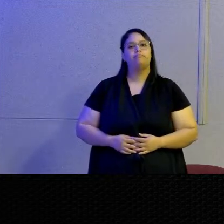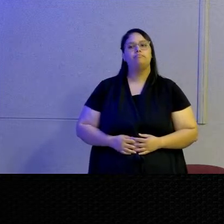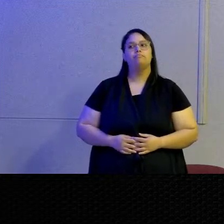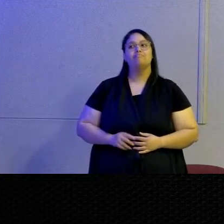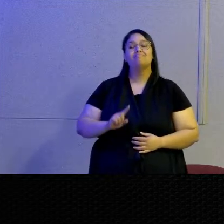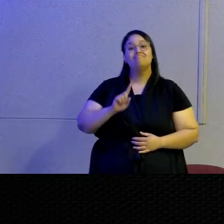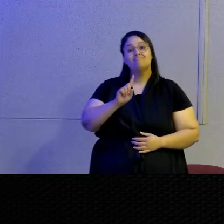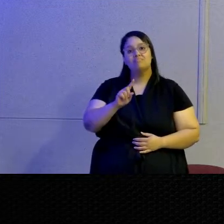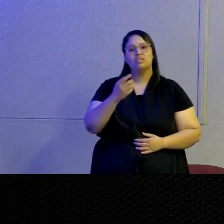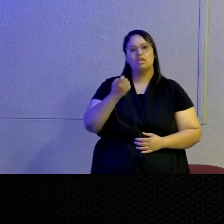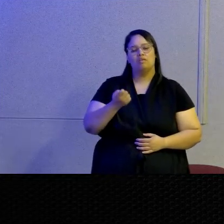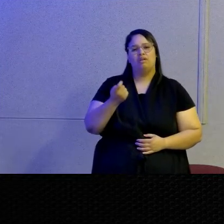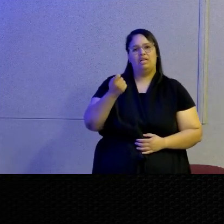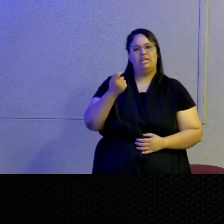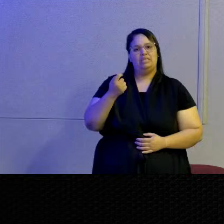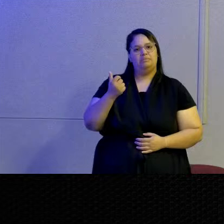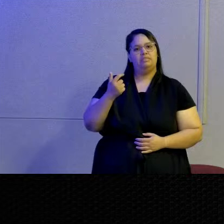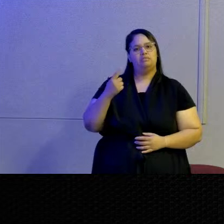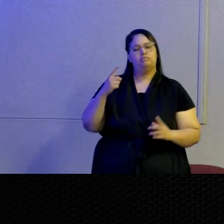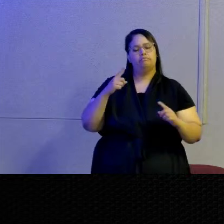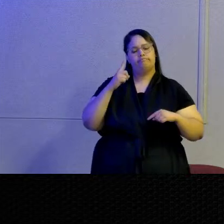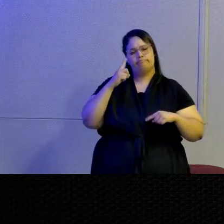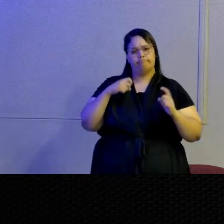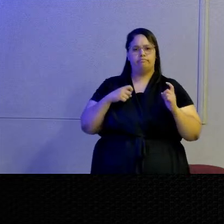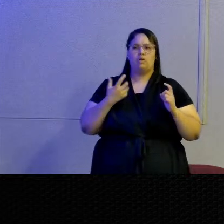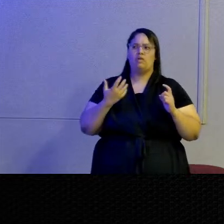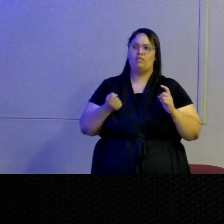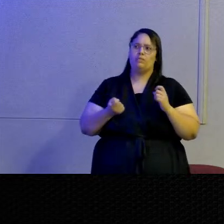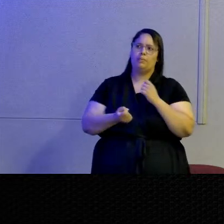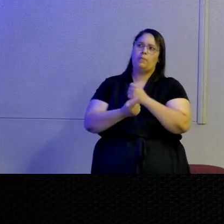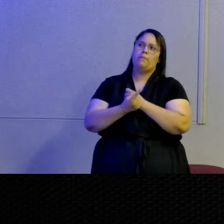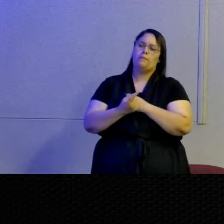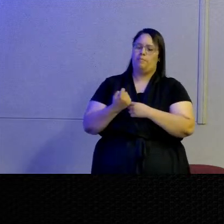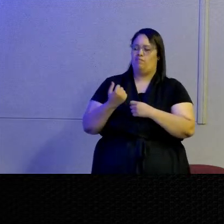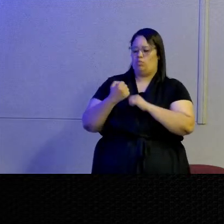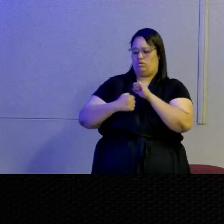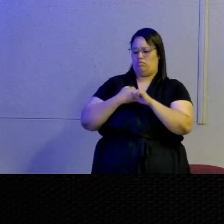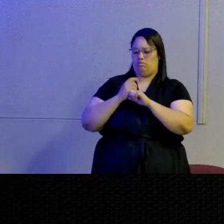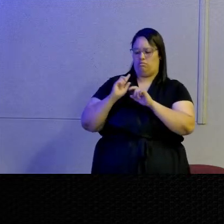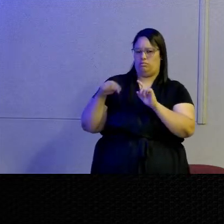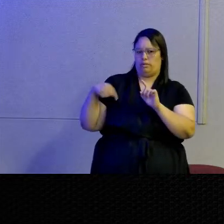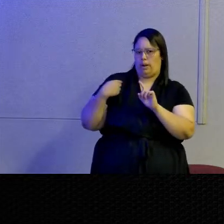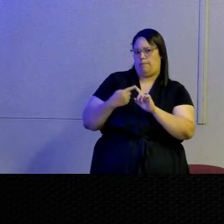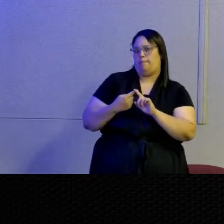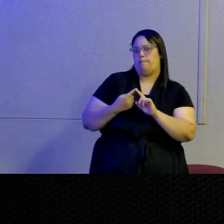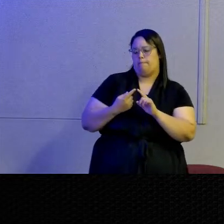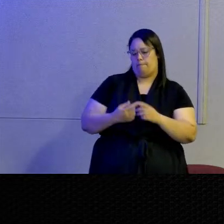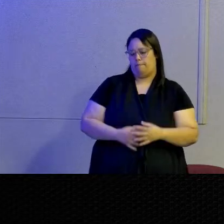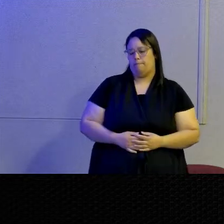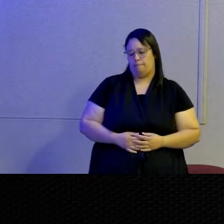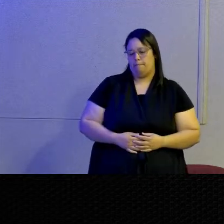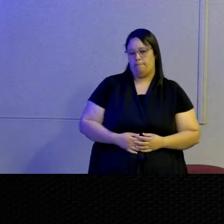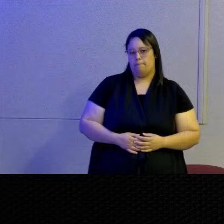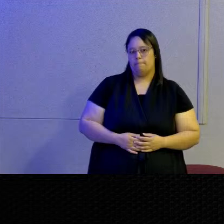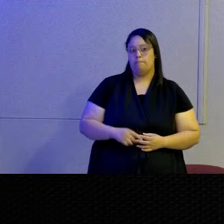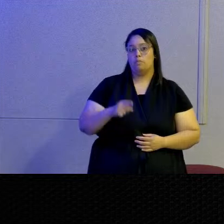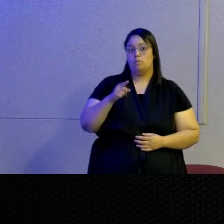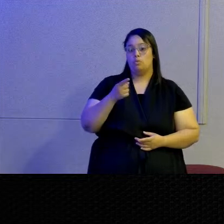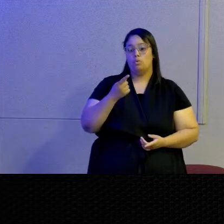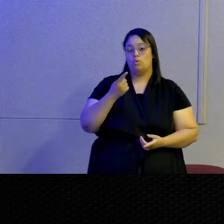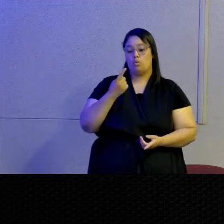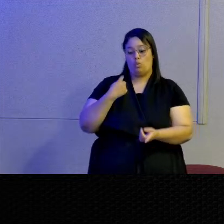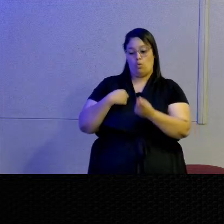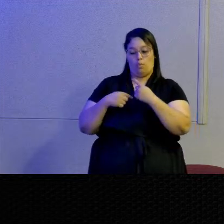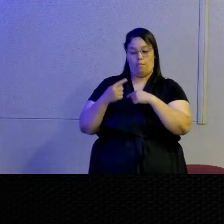there's been a little nagging puzzle over a few years now. If you go back